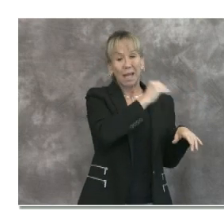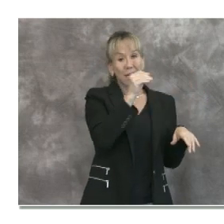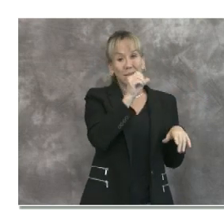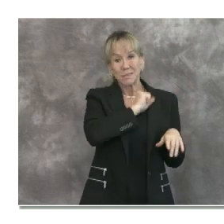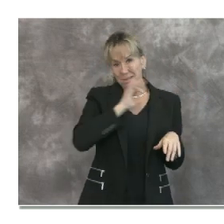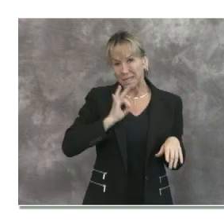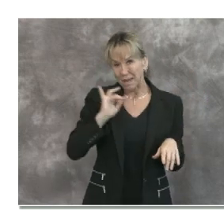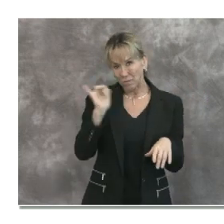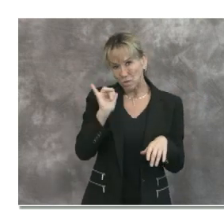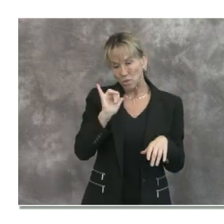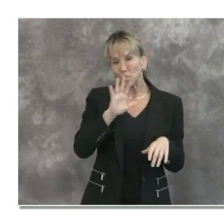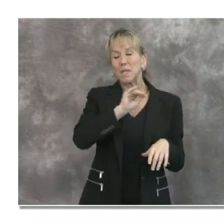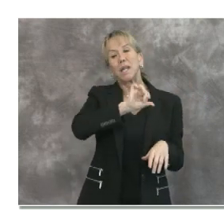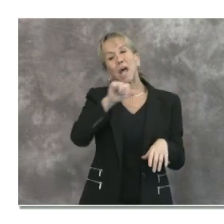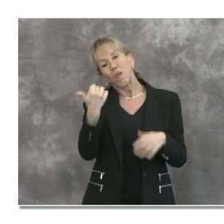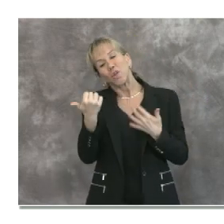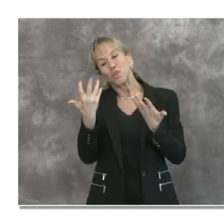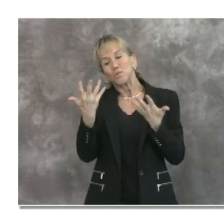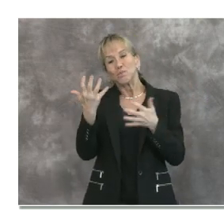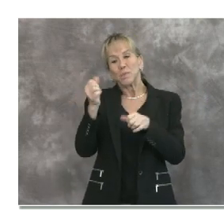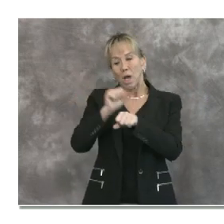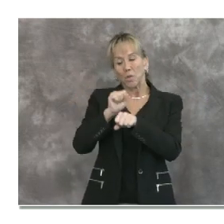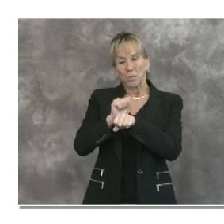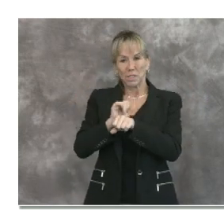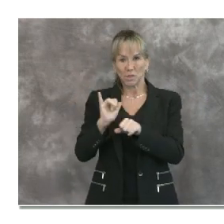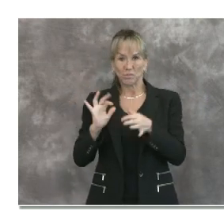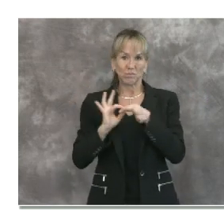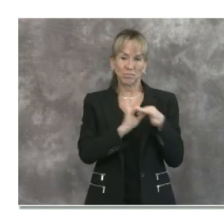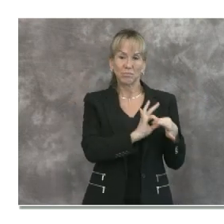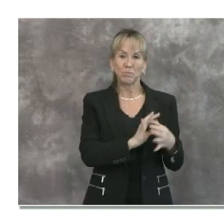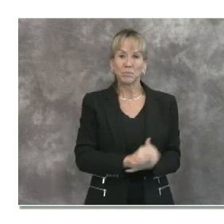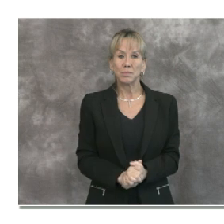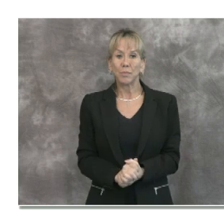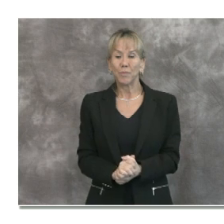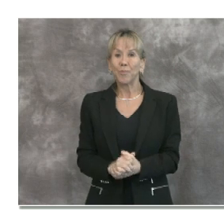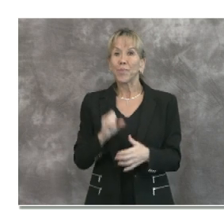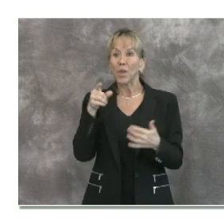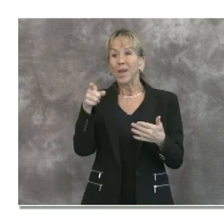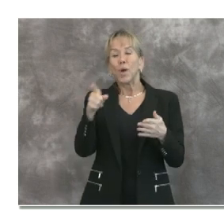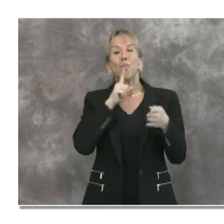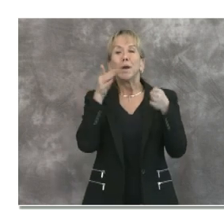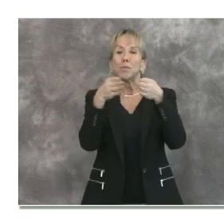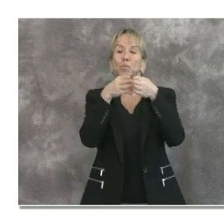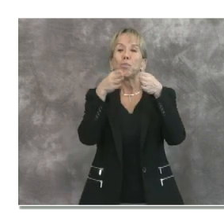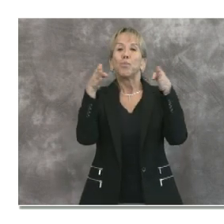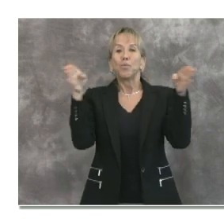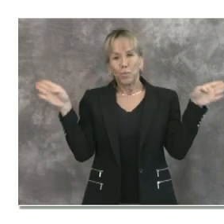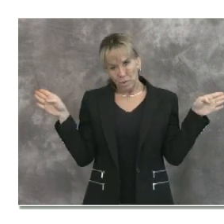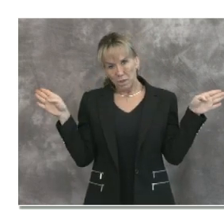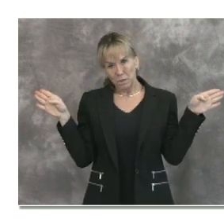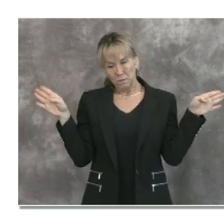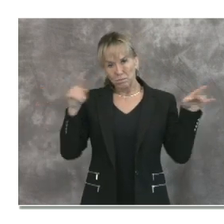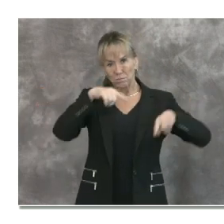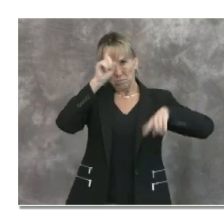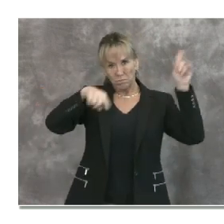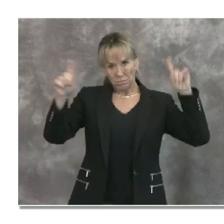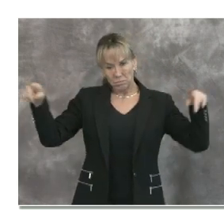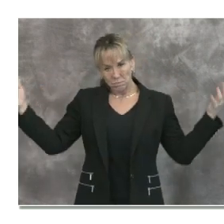infrastructure occupations. So this is a broad brush,